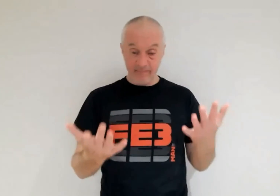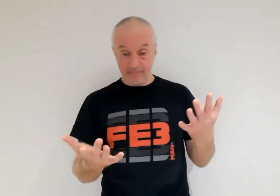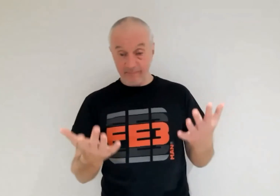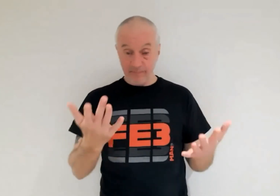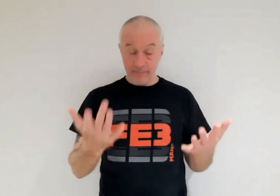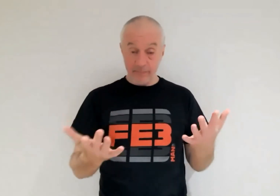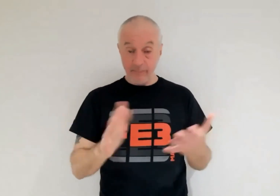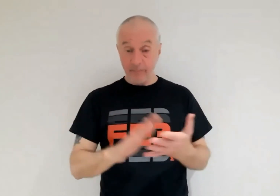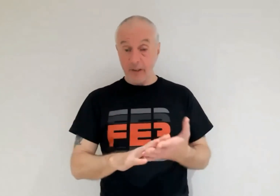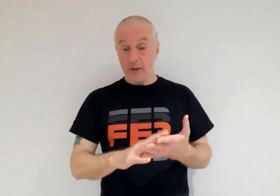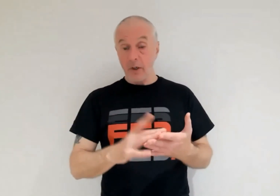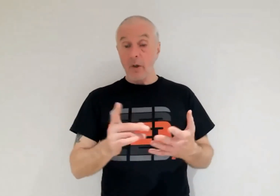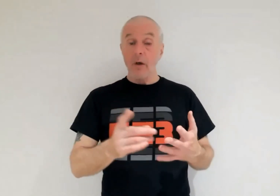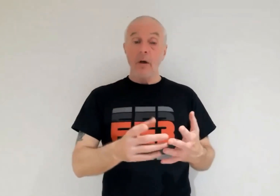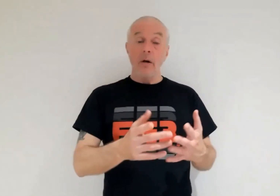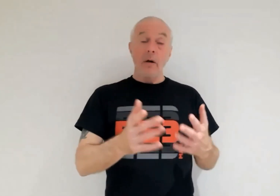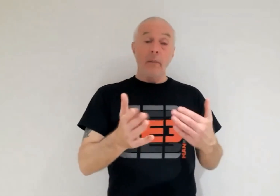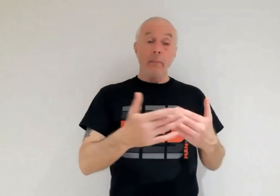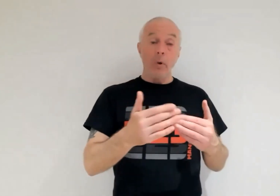the harm is caused that